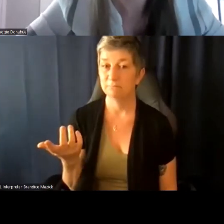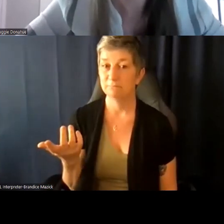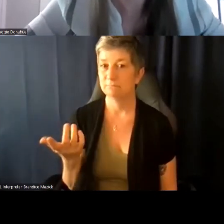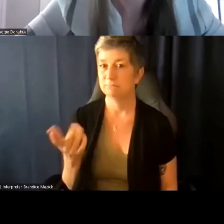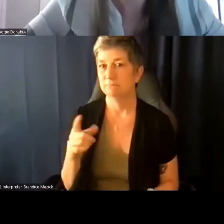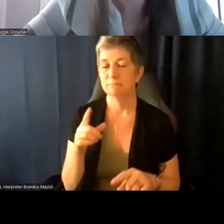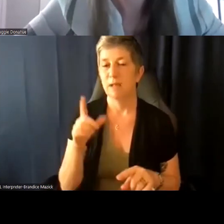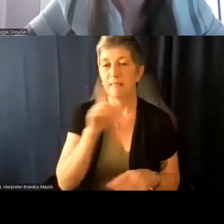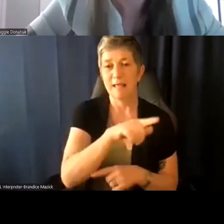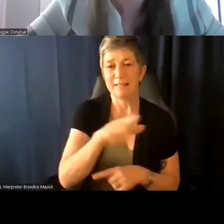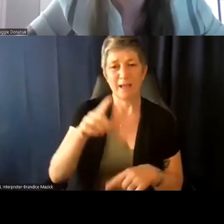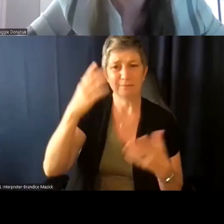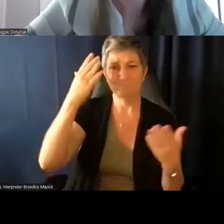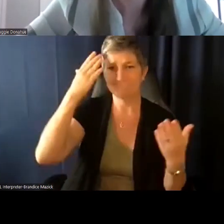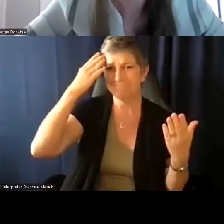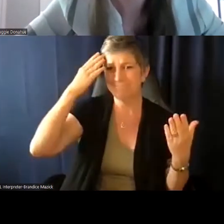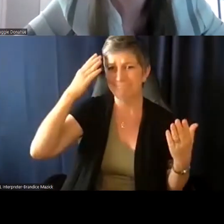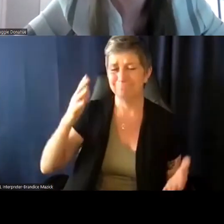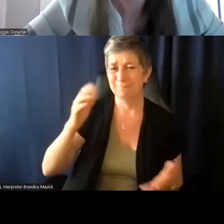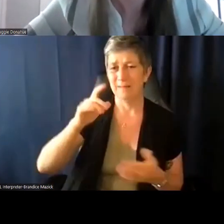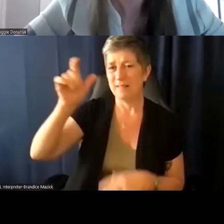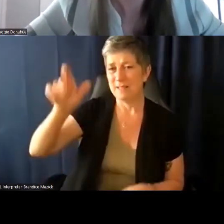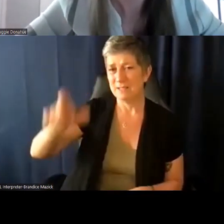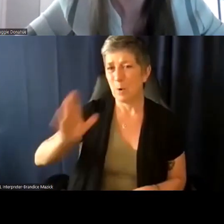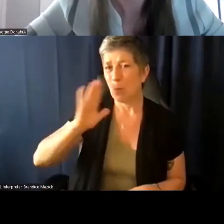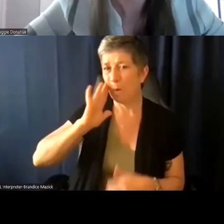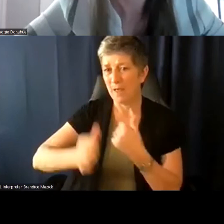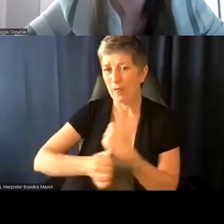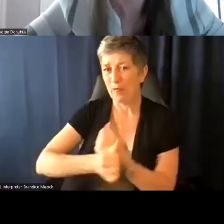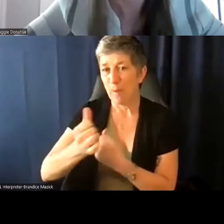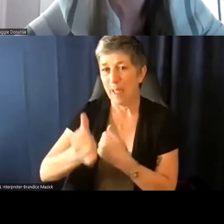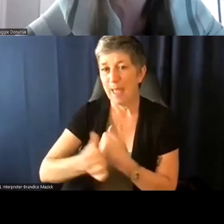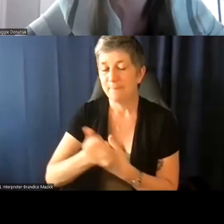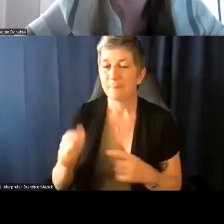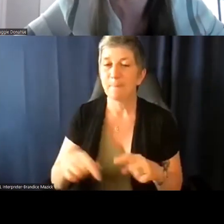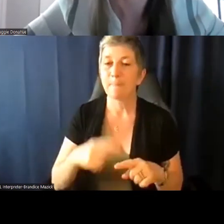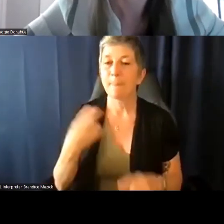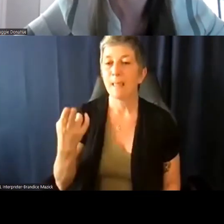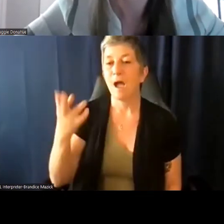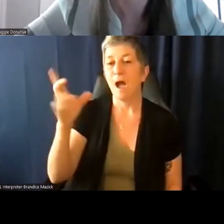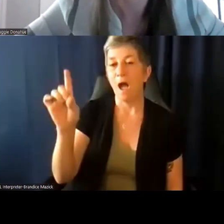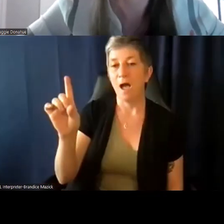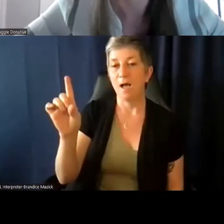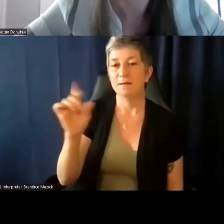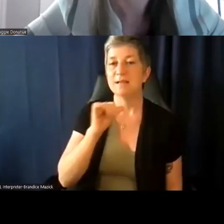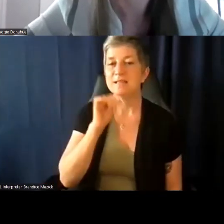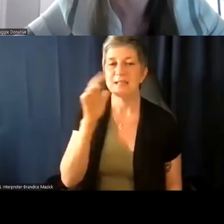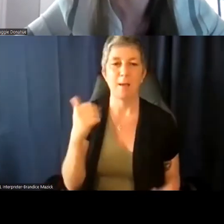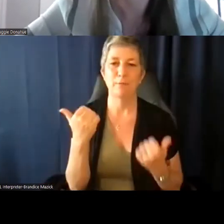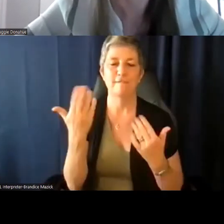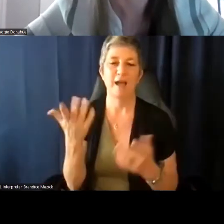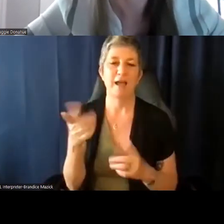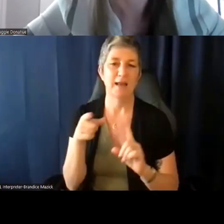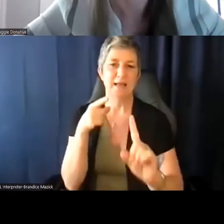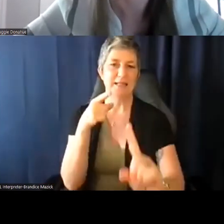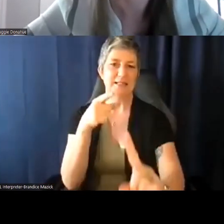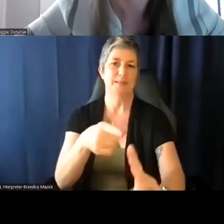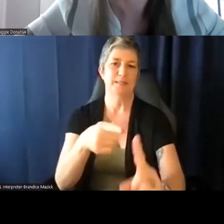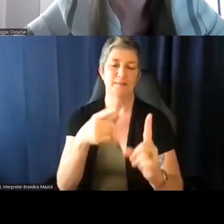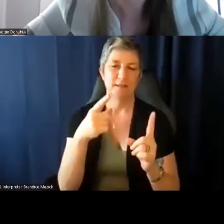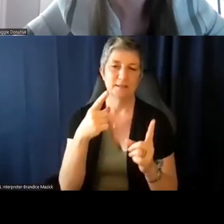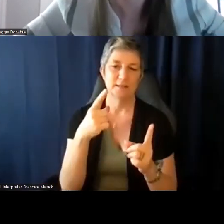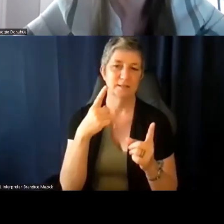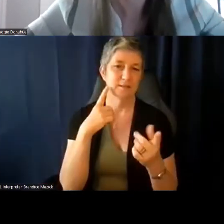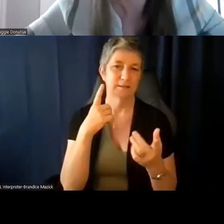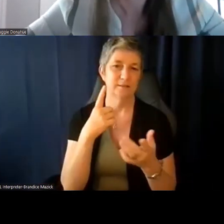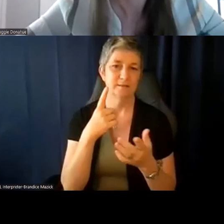the landlord couldn't know that this person would be a threat, but HUD hasn't actually provided like specifics on what you could show to say that they